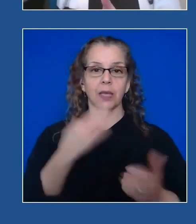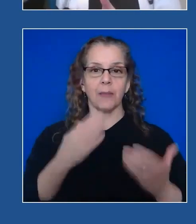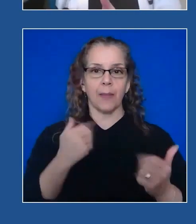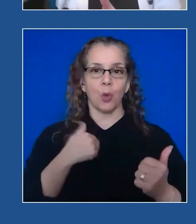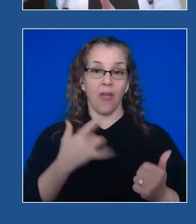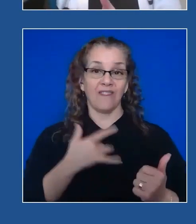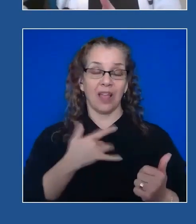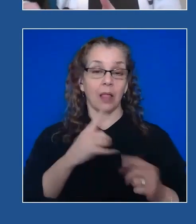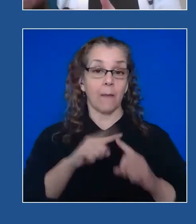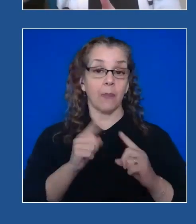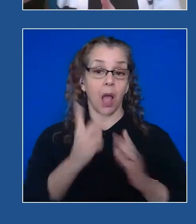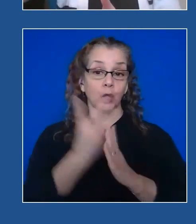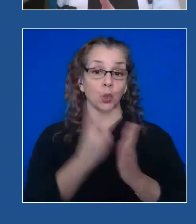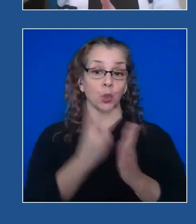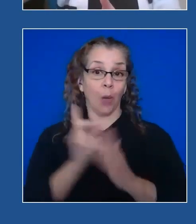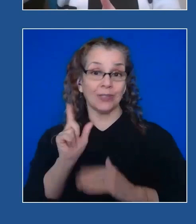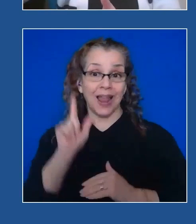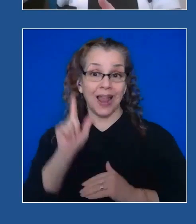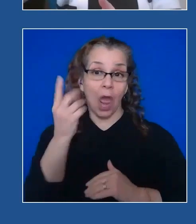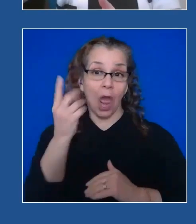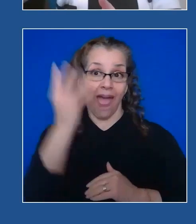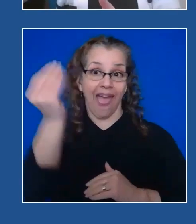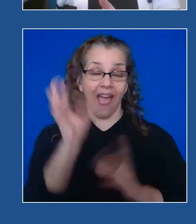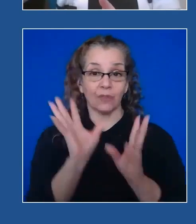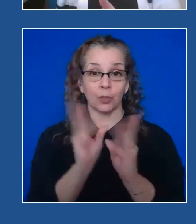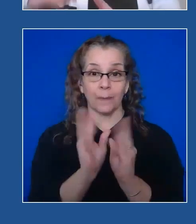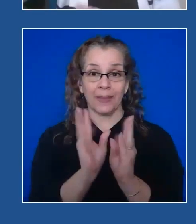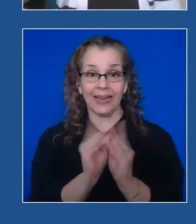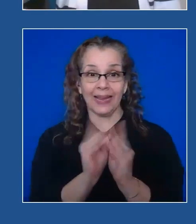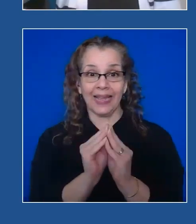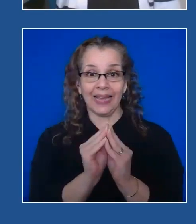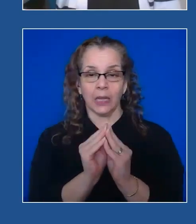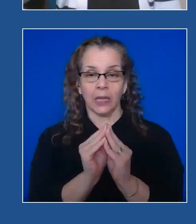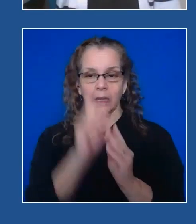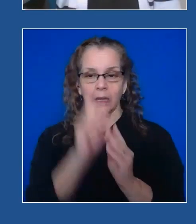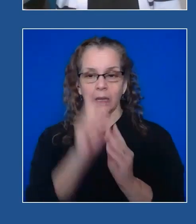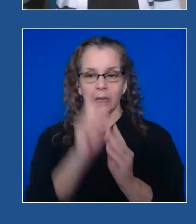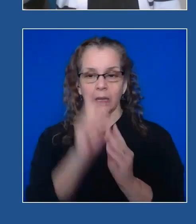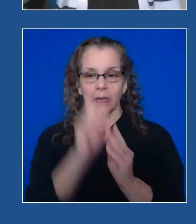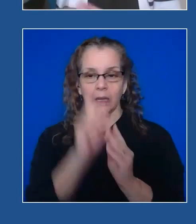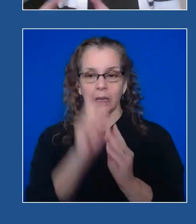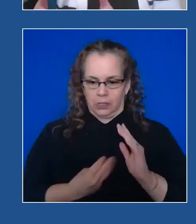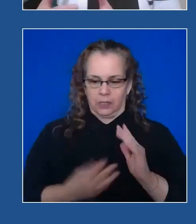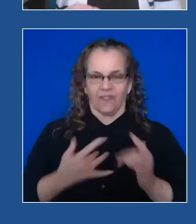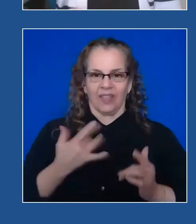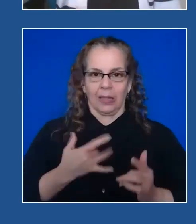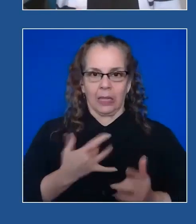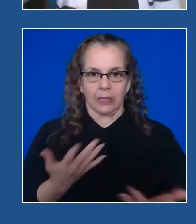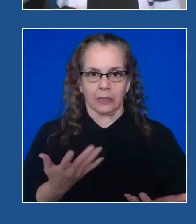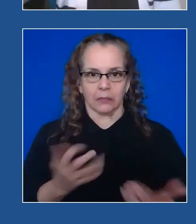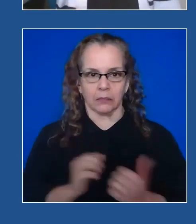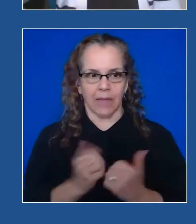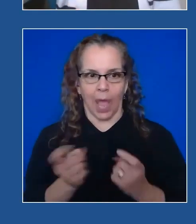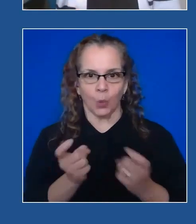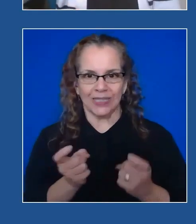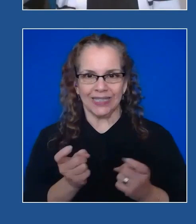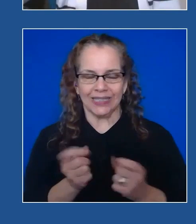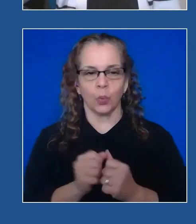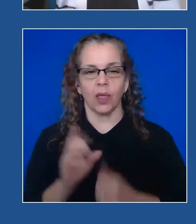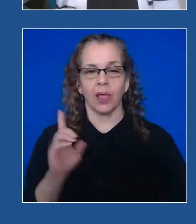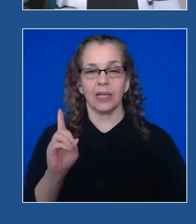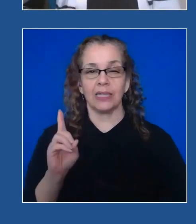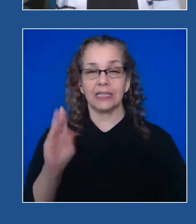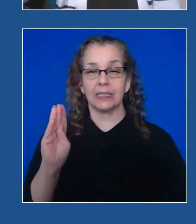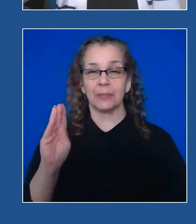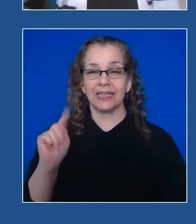2 hours after you leave session, bam, they come up, and how are you going to deal with them? And DBT phone coaching, I think